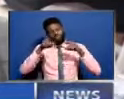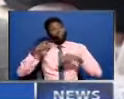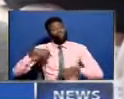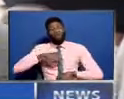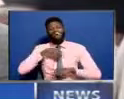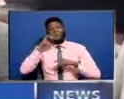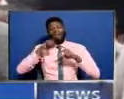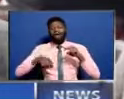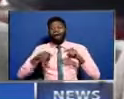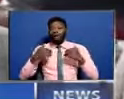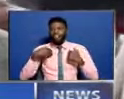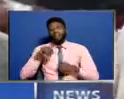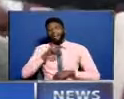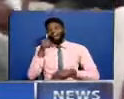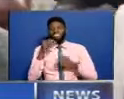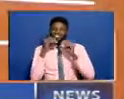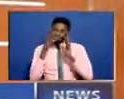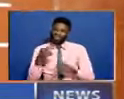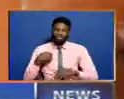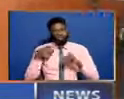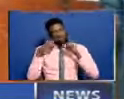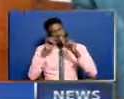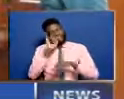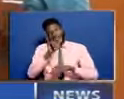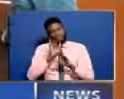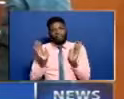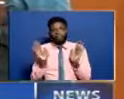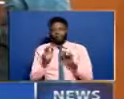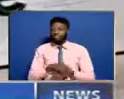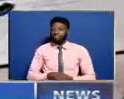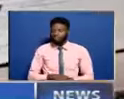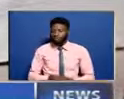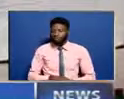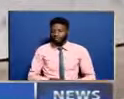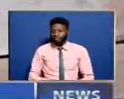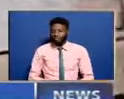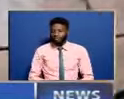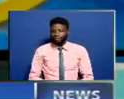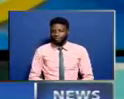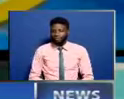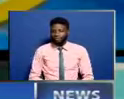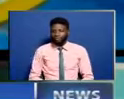kuwa na wasemaji wengine. Nilisema hivyo. Suleiman Yeri, Channel One News.